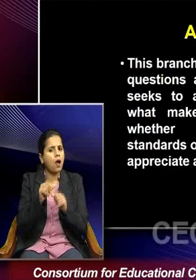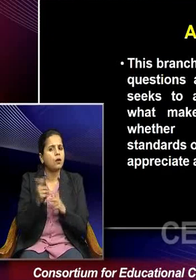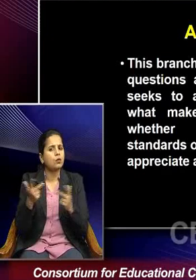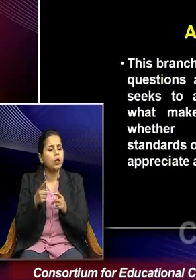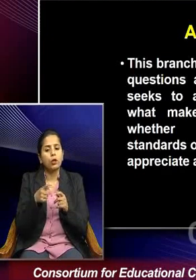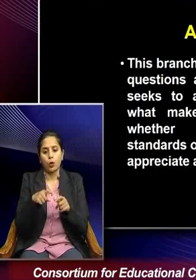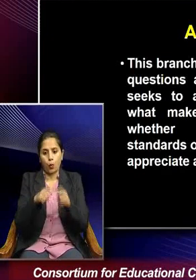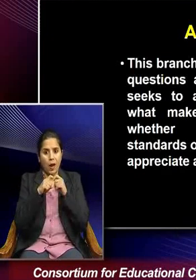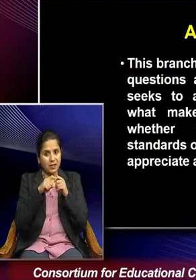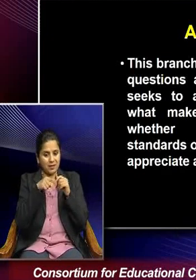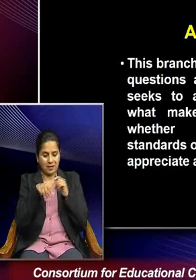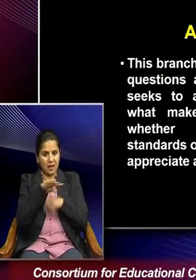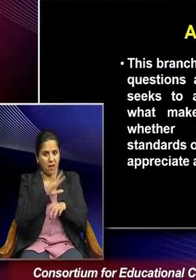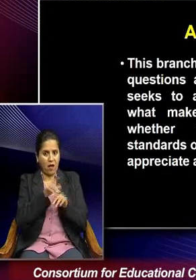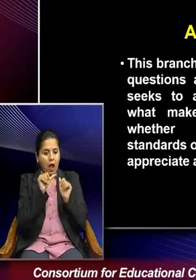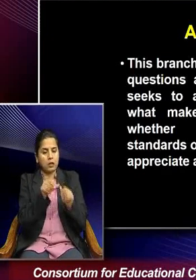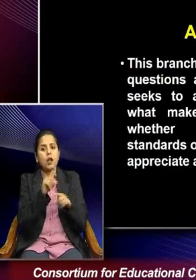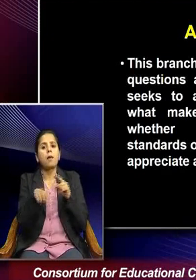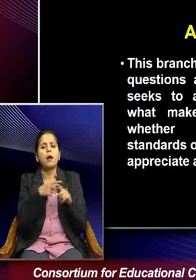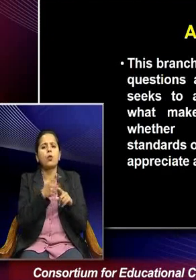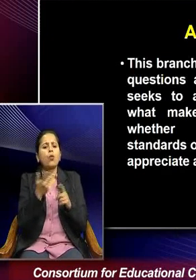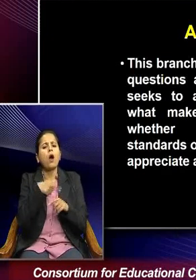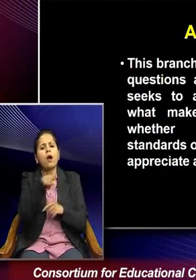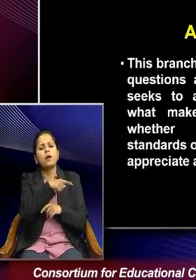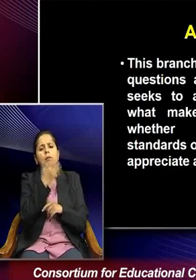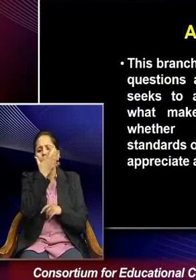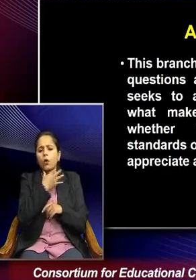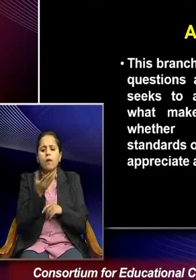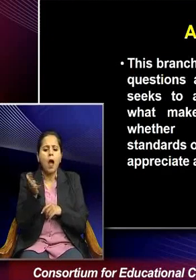questions about what makes something beautiful,